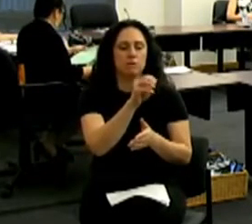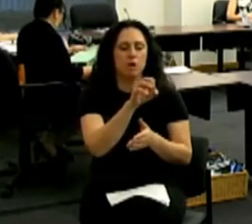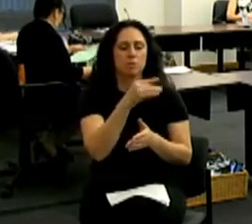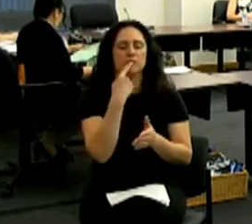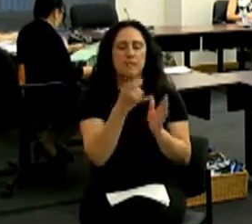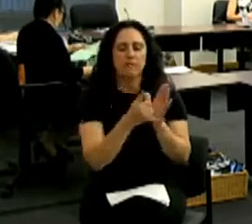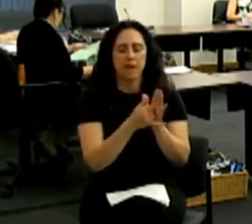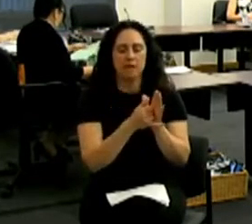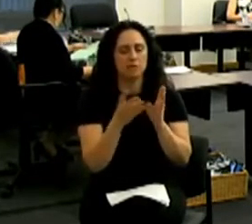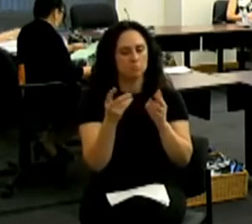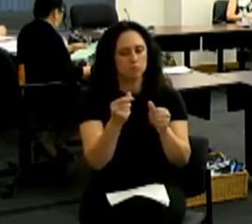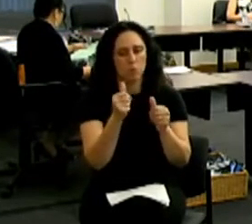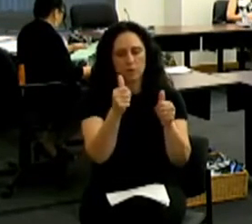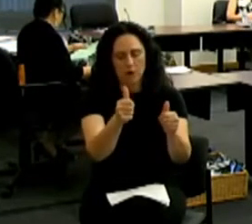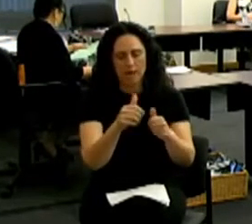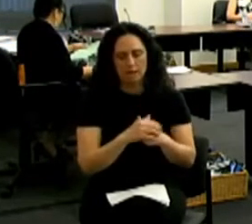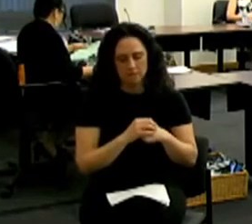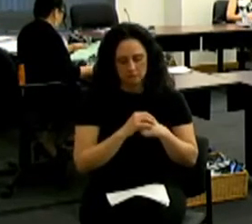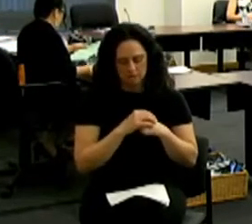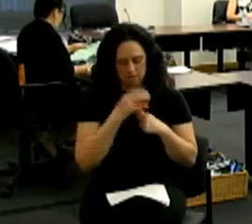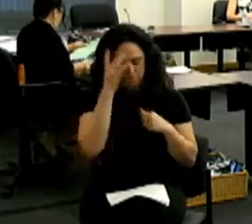out here.